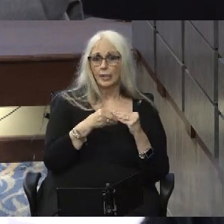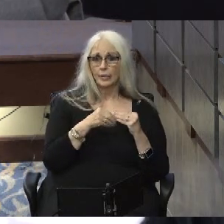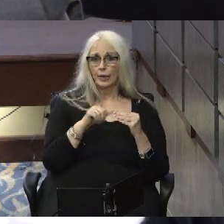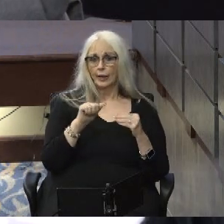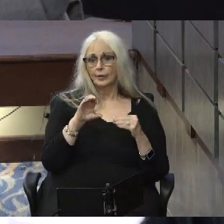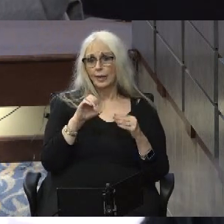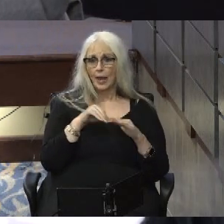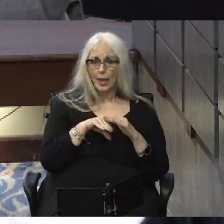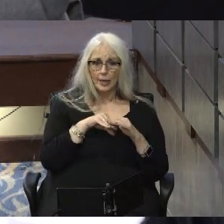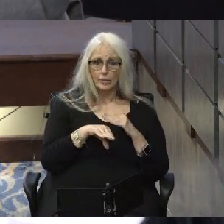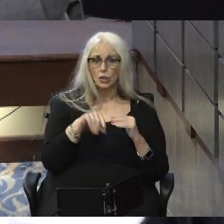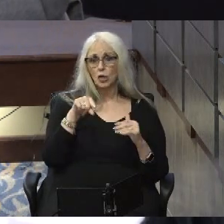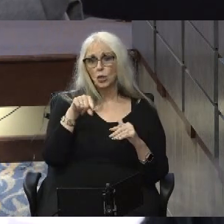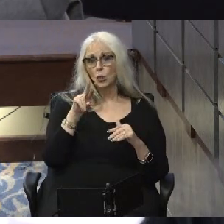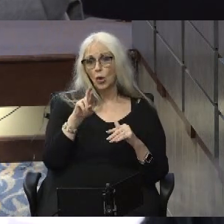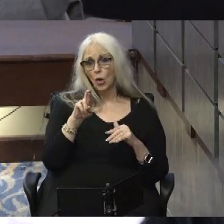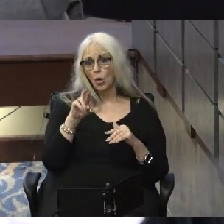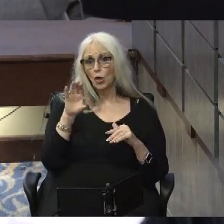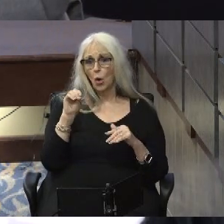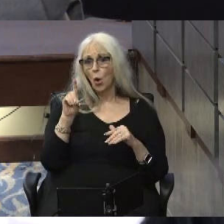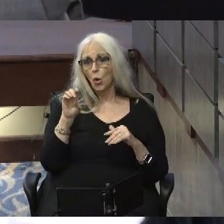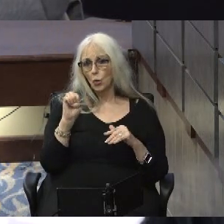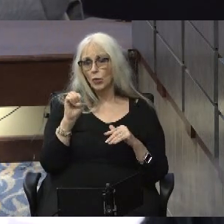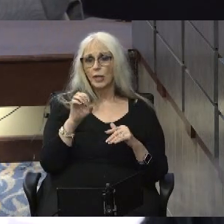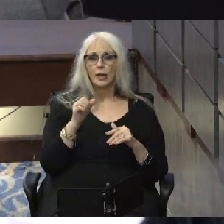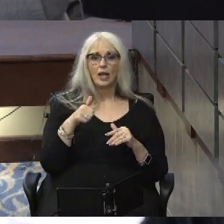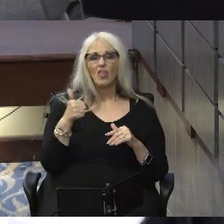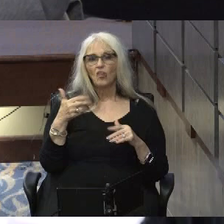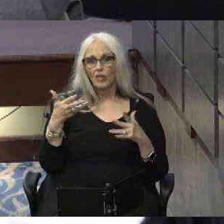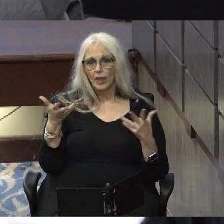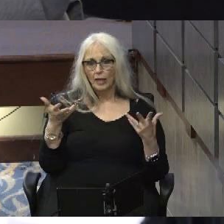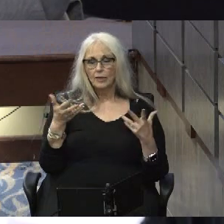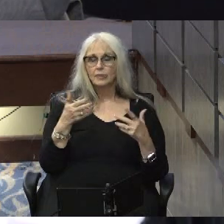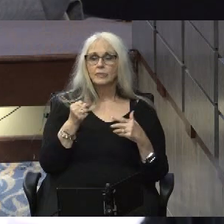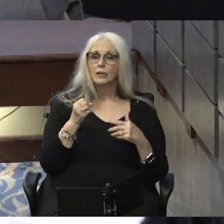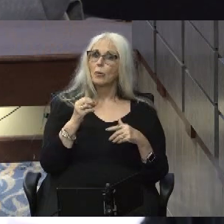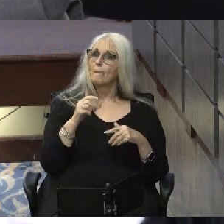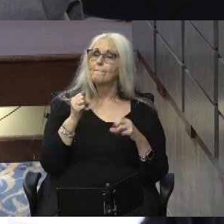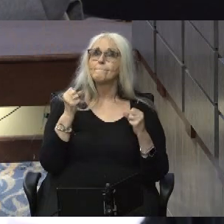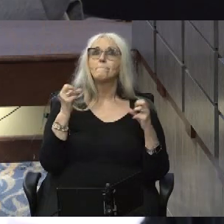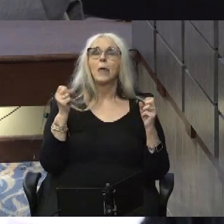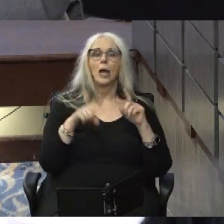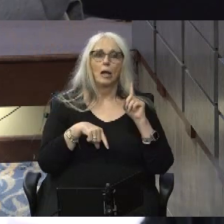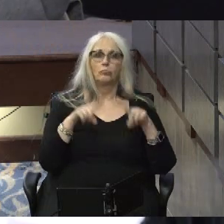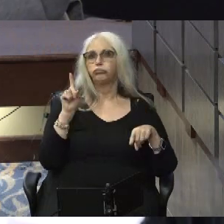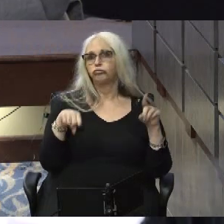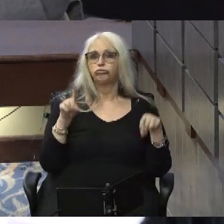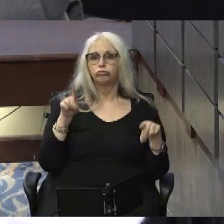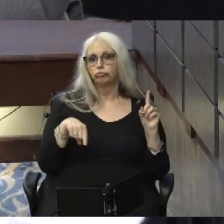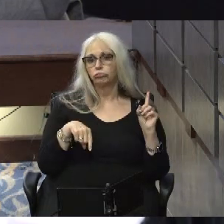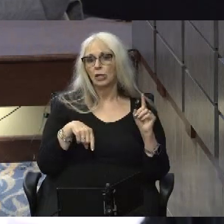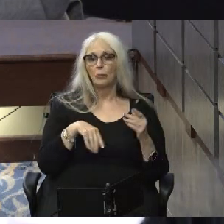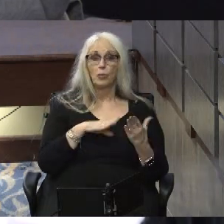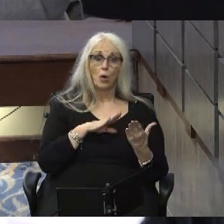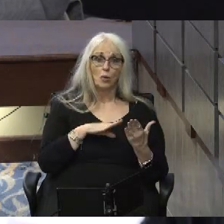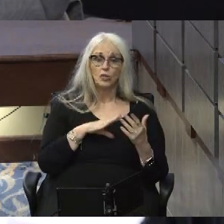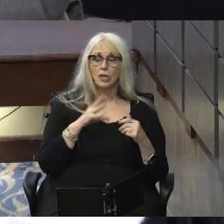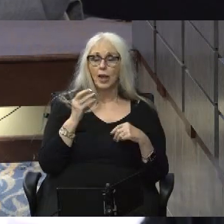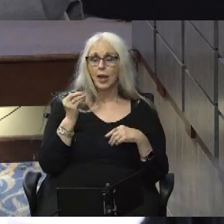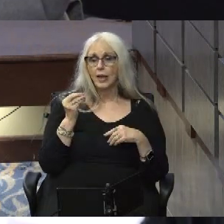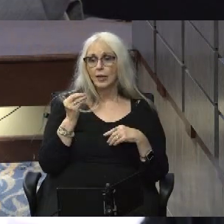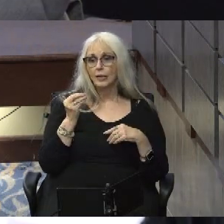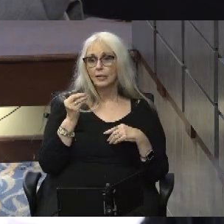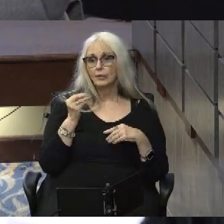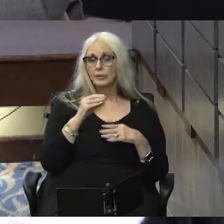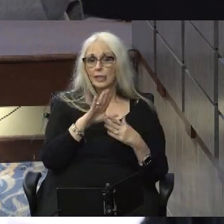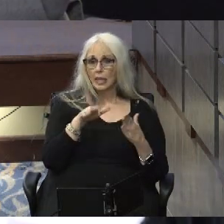through QR codes or other links. So really it's a multifaceted approach, and